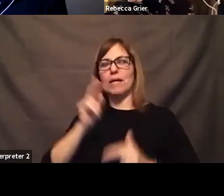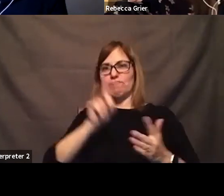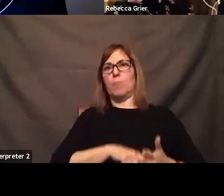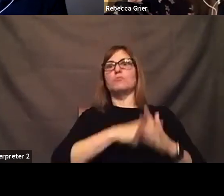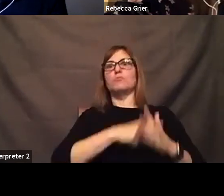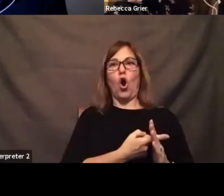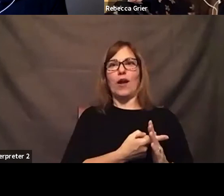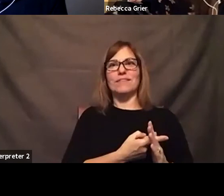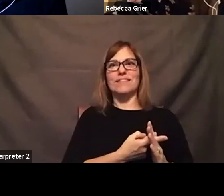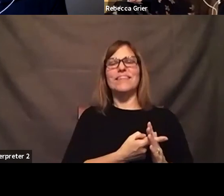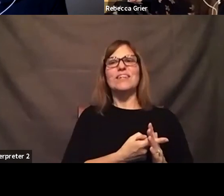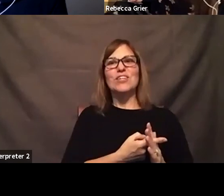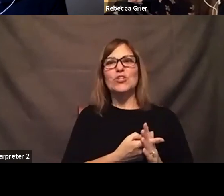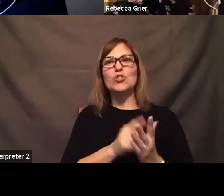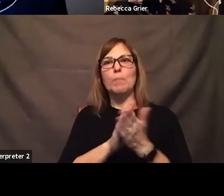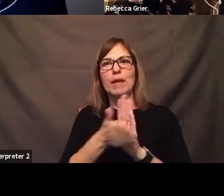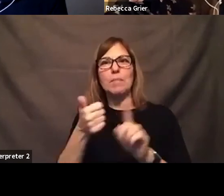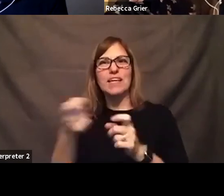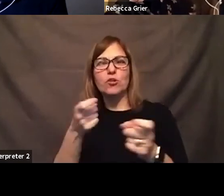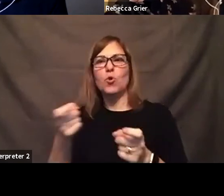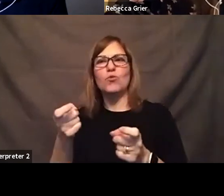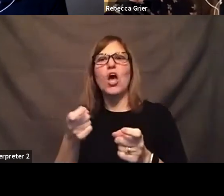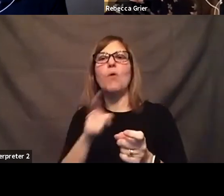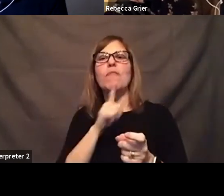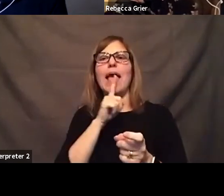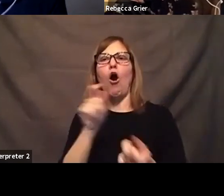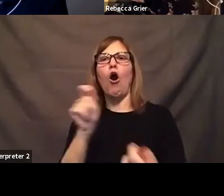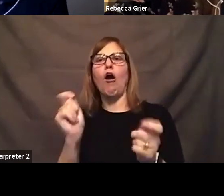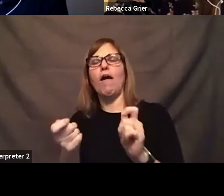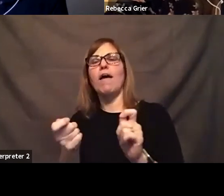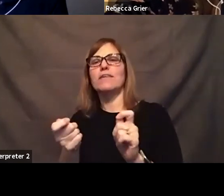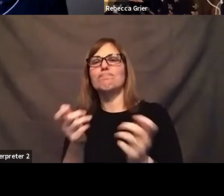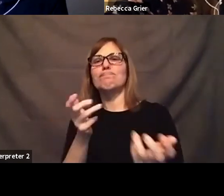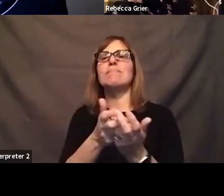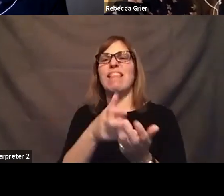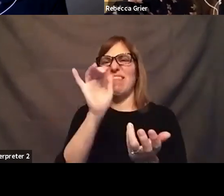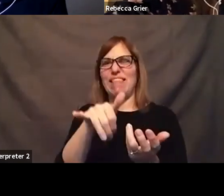autonomous. And so as a result, they quite often aren't accessible on the physical front.